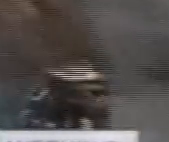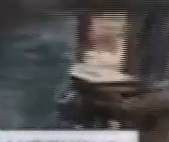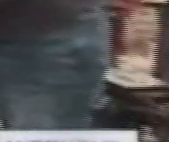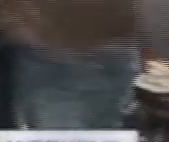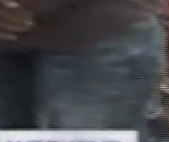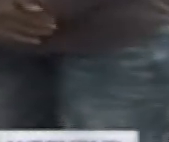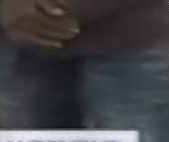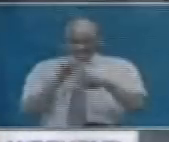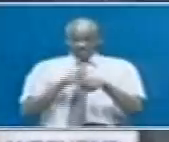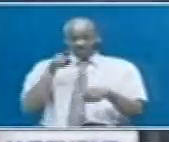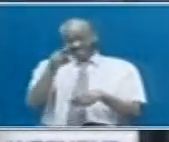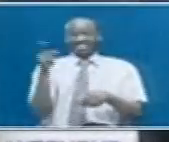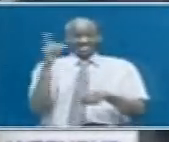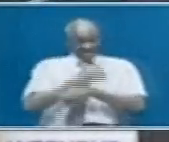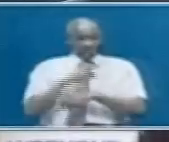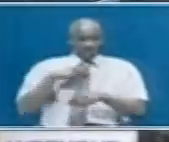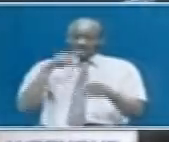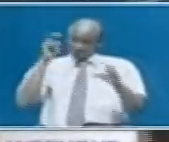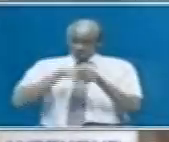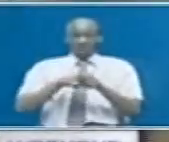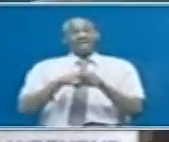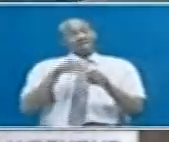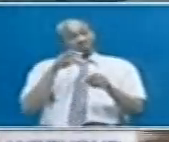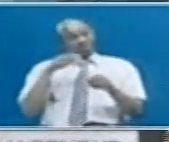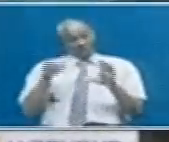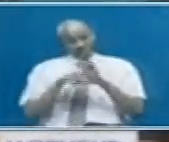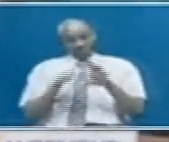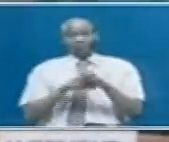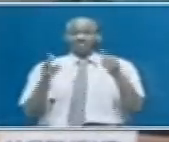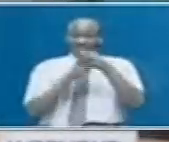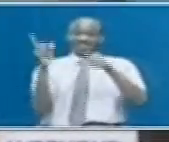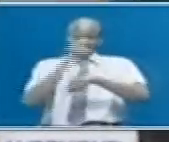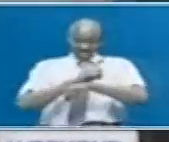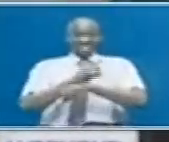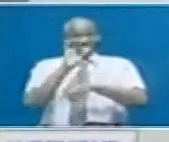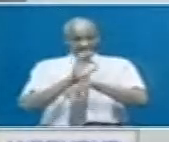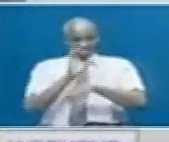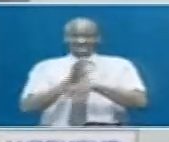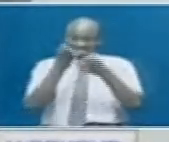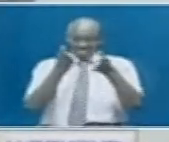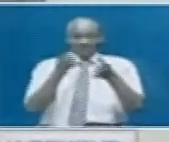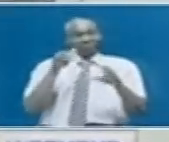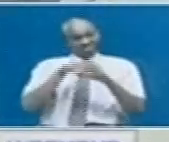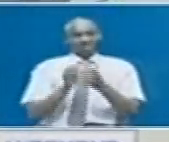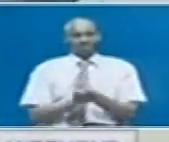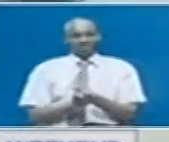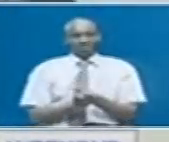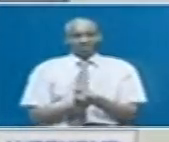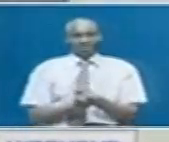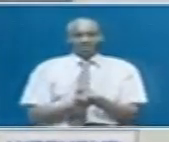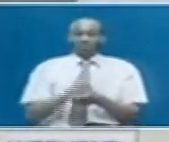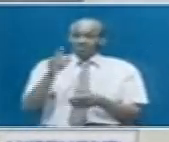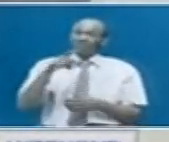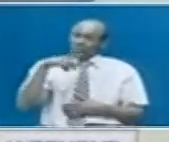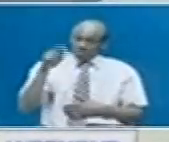Our endeavors later that day would see us join members of the Seventh-day Adventist Church in Mirani. Ameenda kwa vinyago,